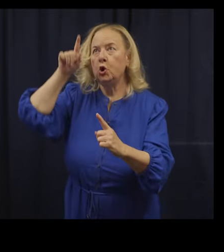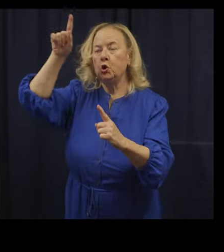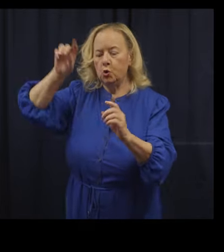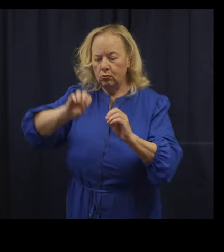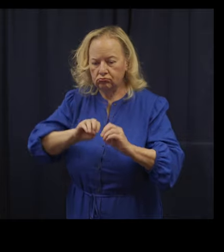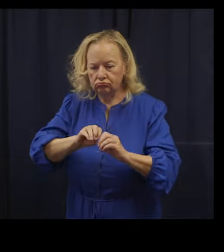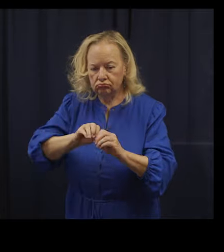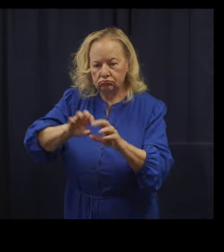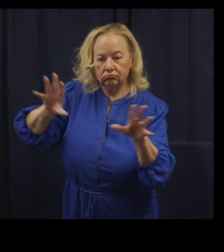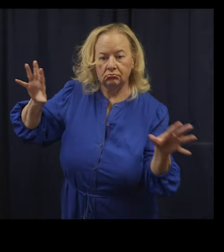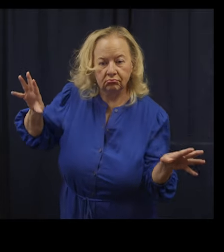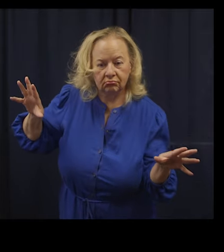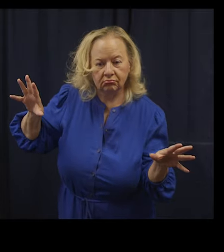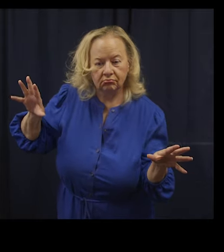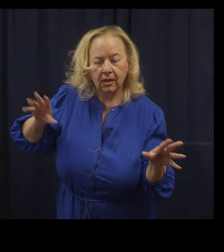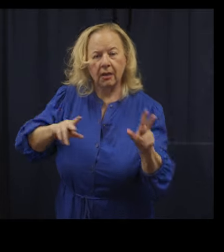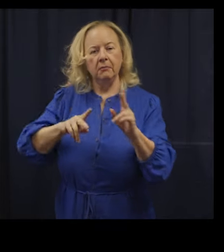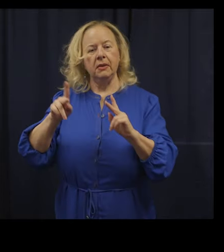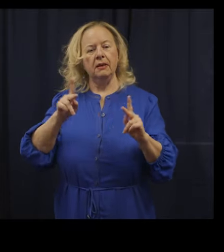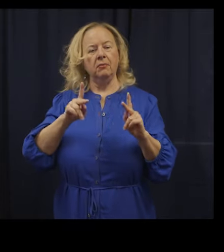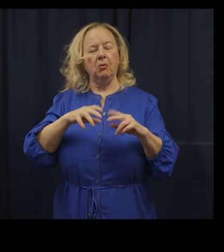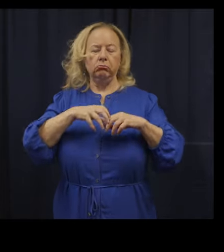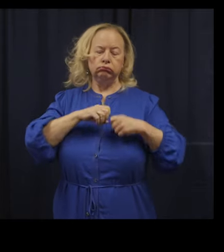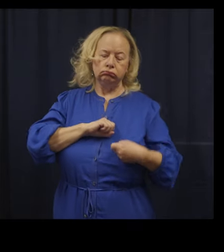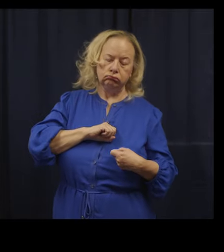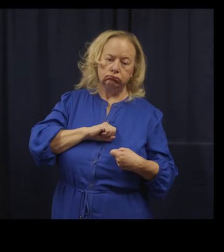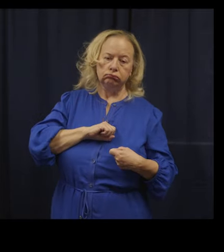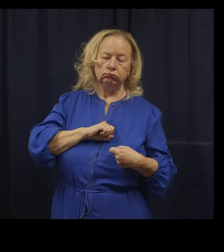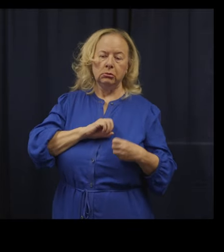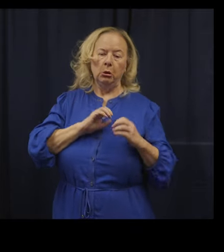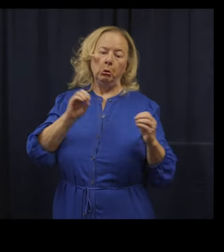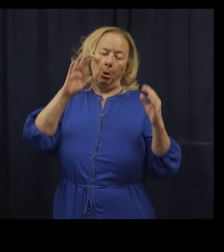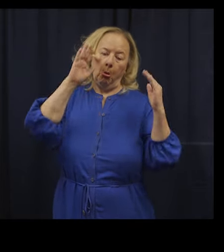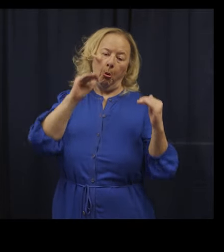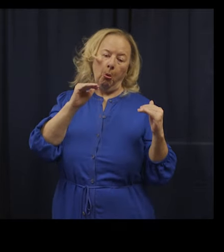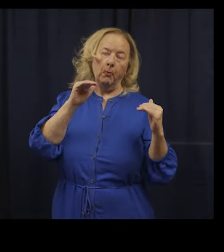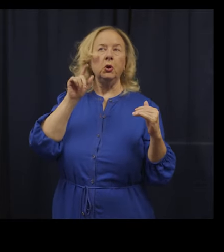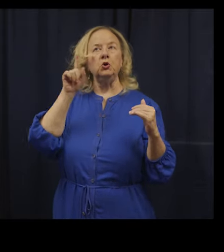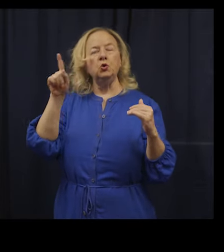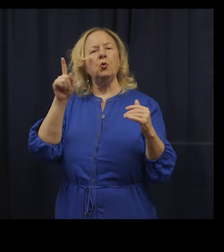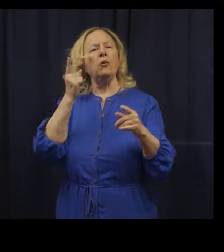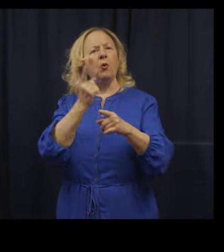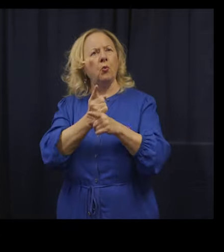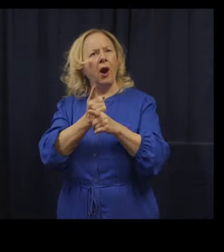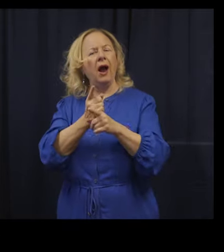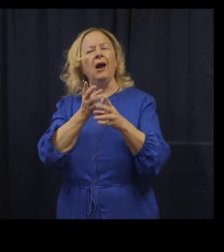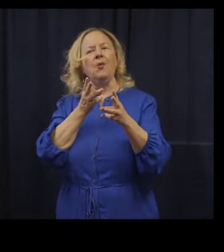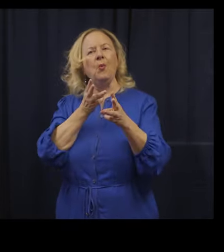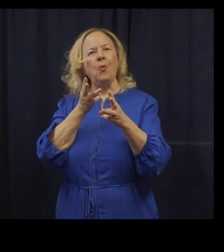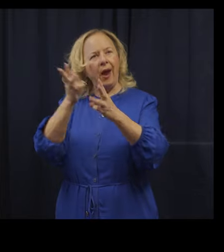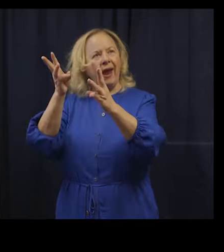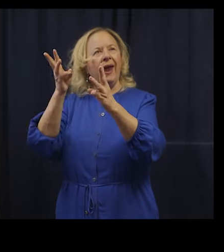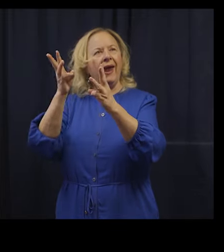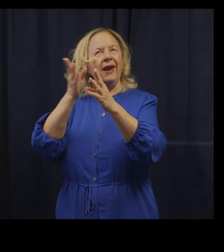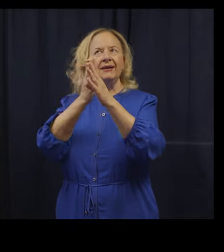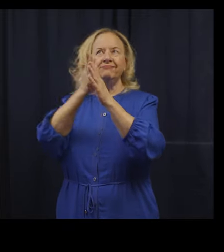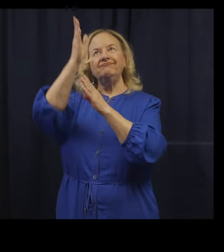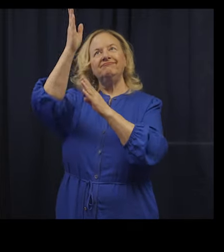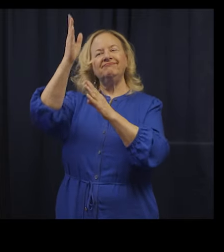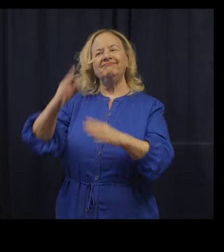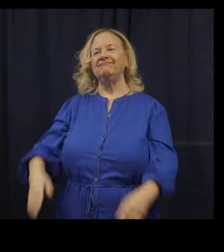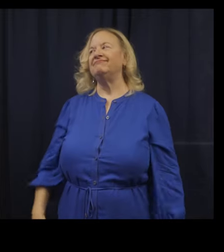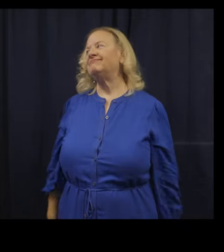the hopeless and broken. You are the only truth and the way.